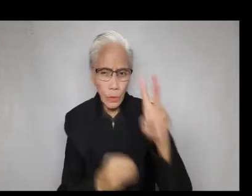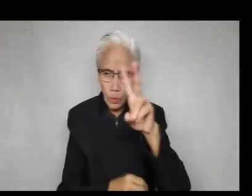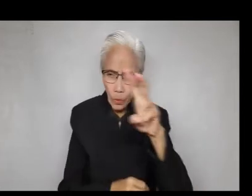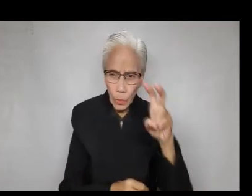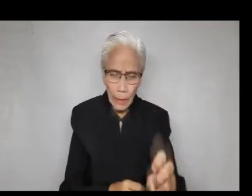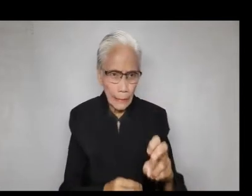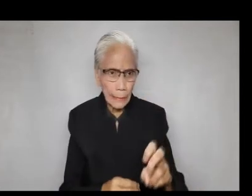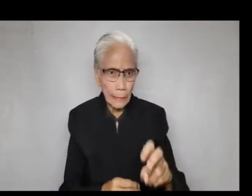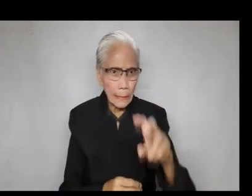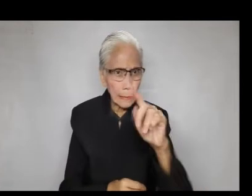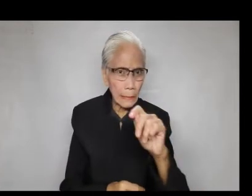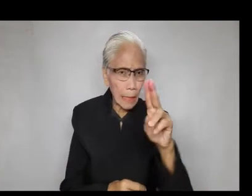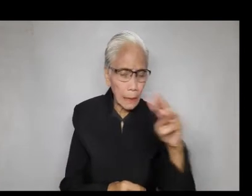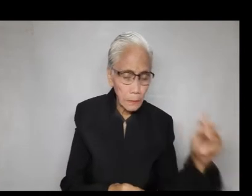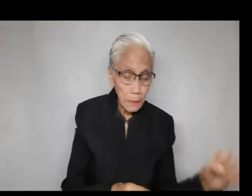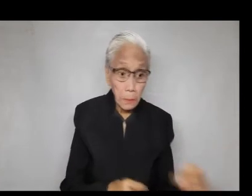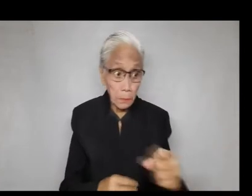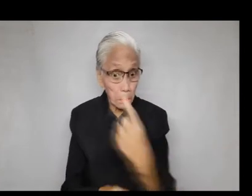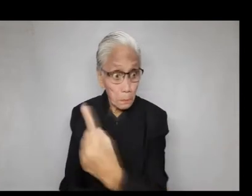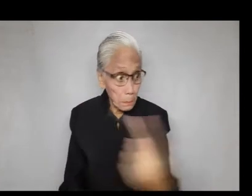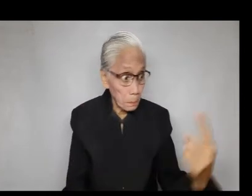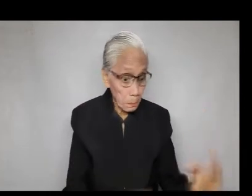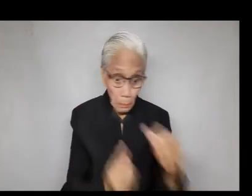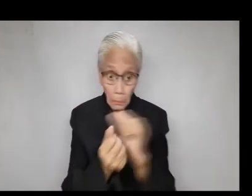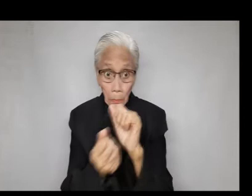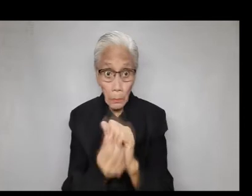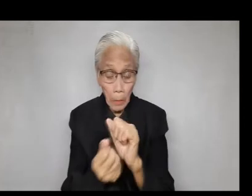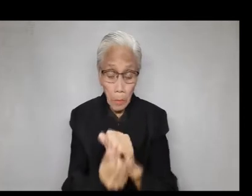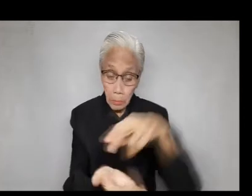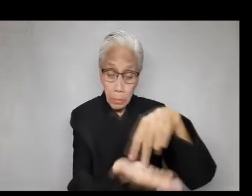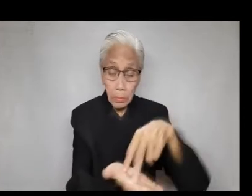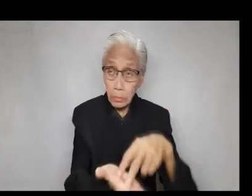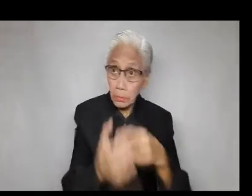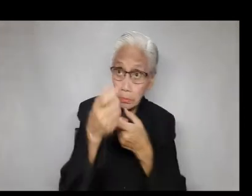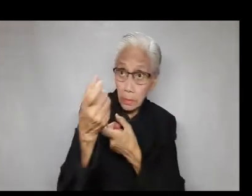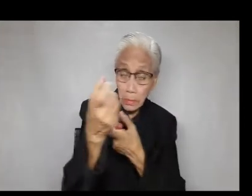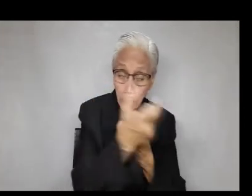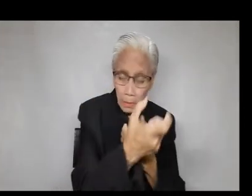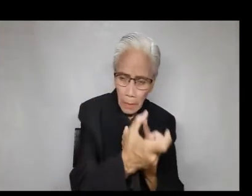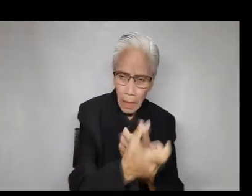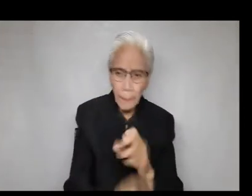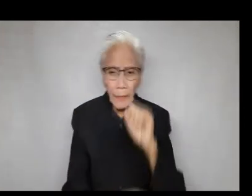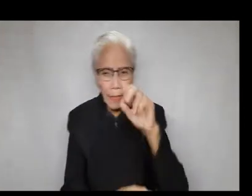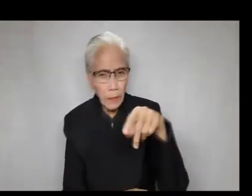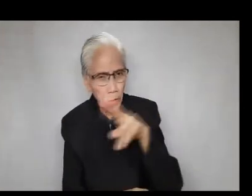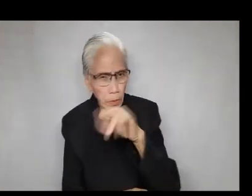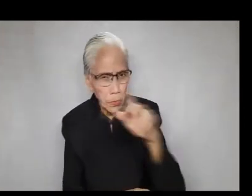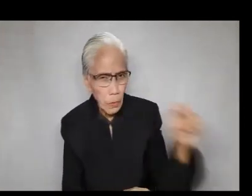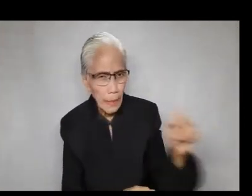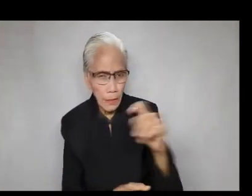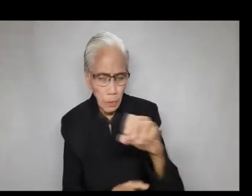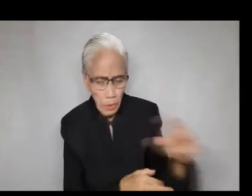about 200 townspeople. And each of them was standing there with a water pistol, aiming at the fire, going squirt, squirt,